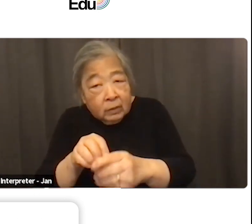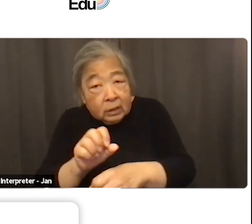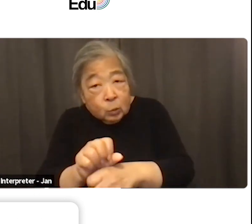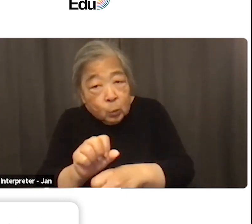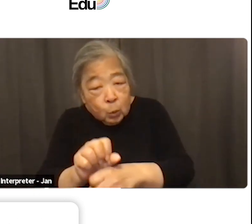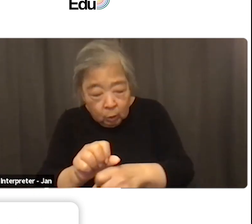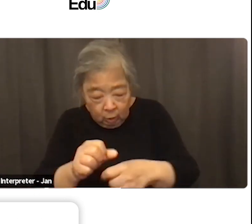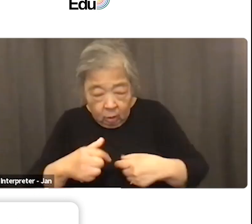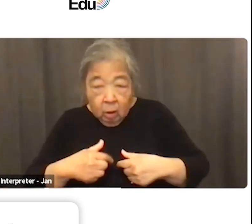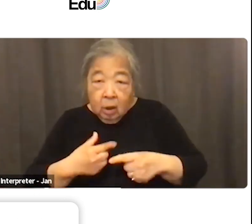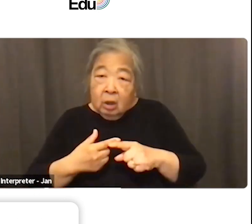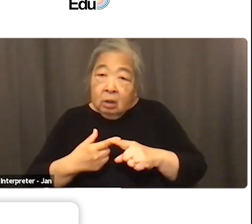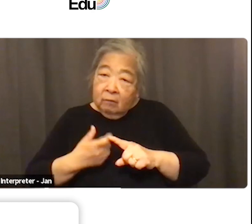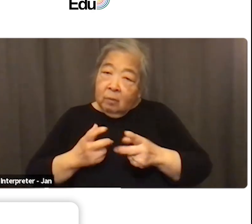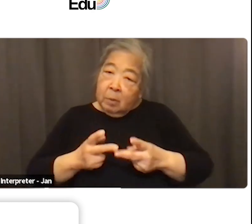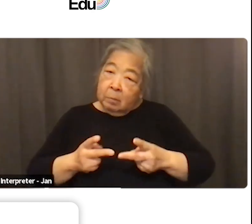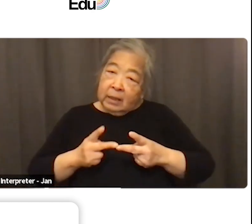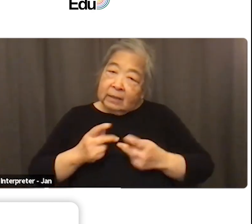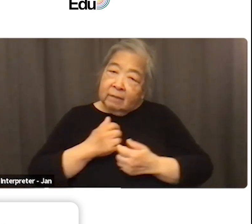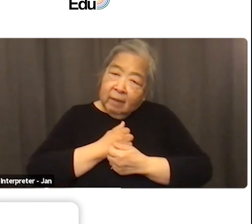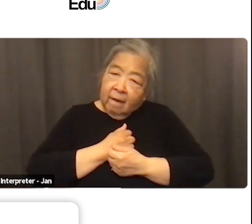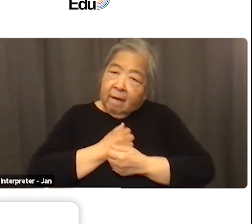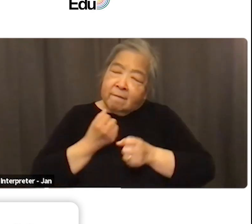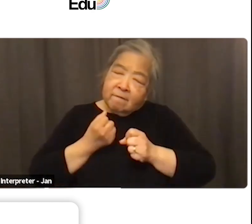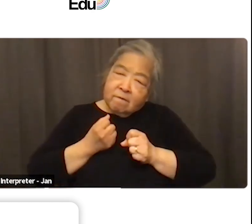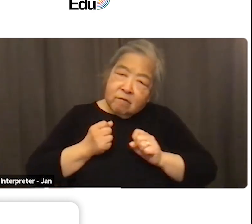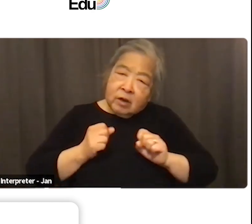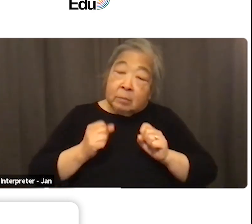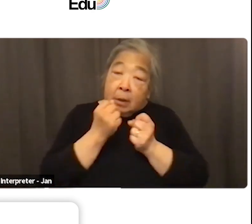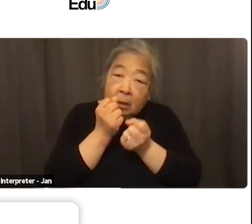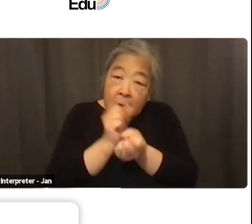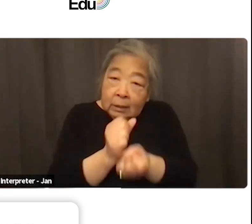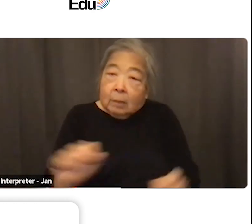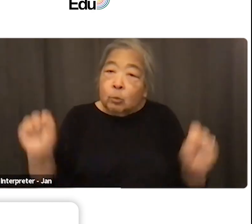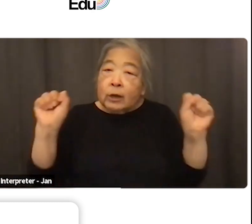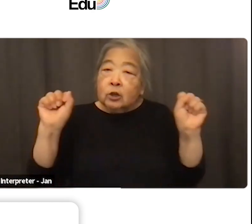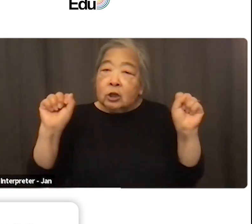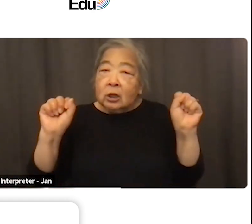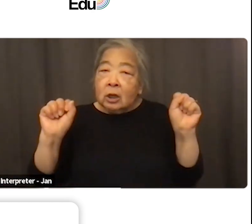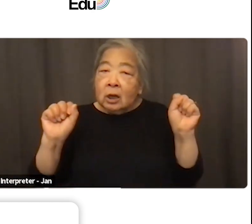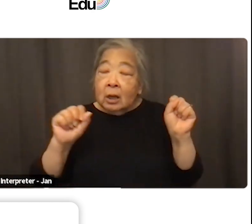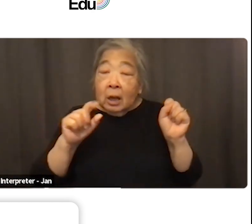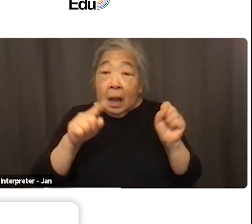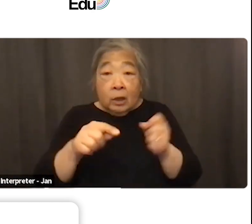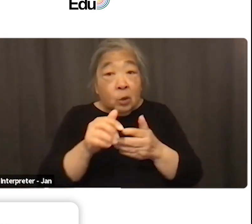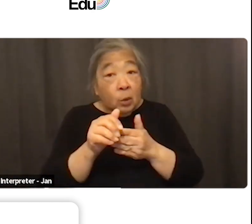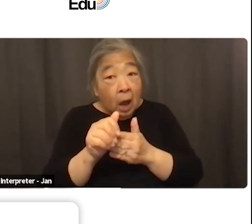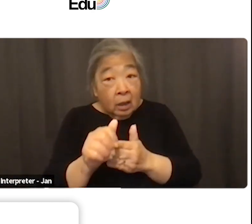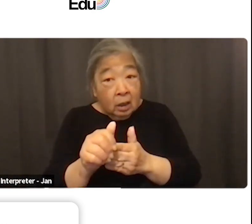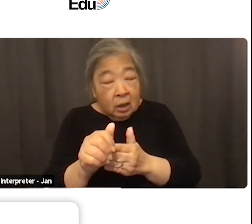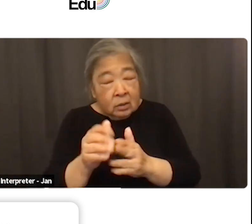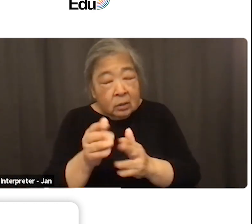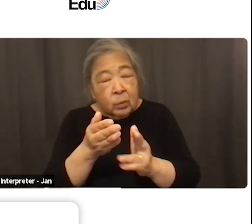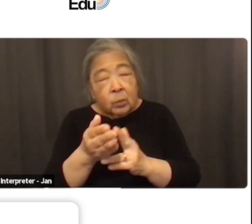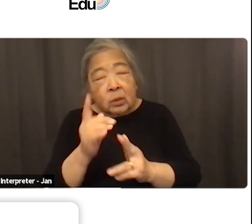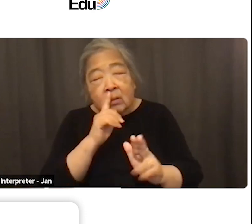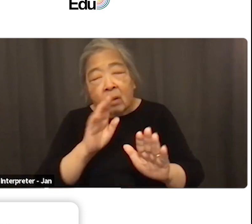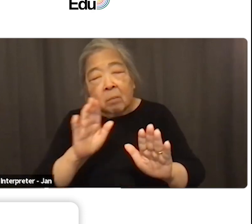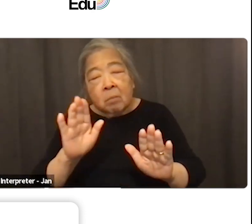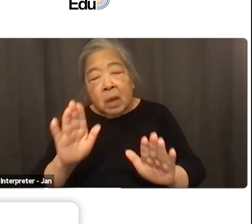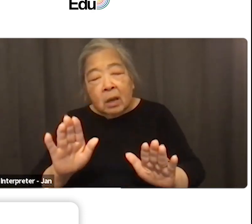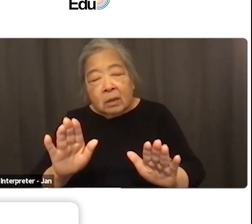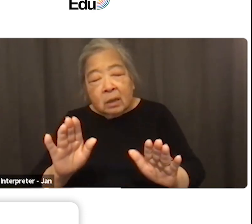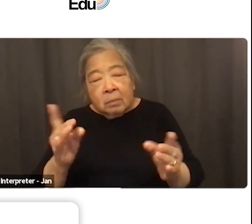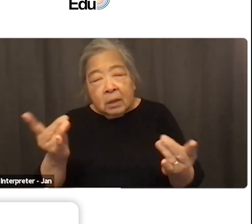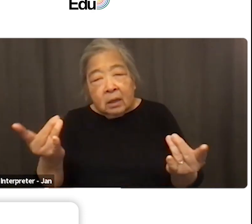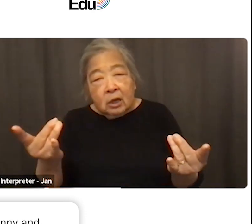of freedom, a place of liberation, as you guided us, Syntyché, in this amazing meditation. We are so grateful